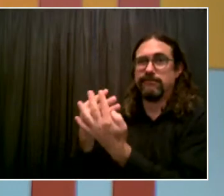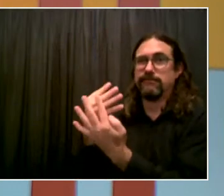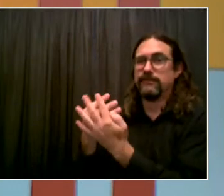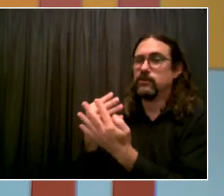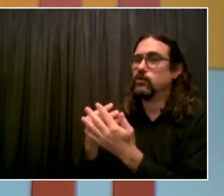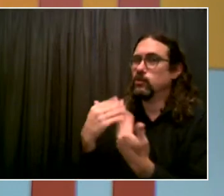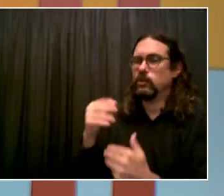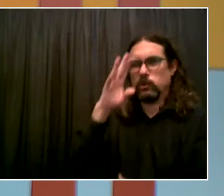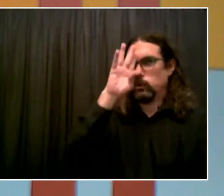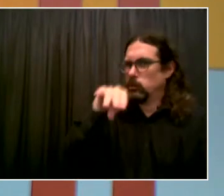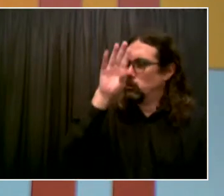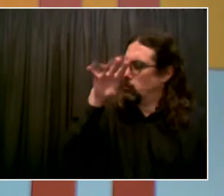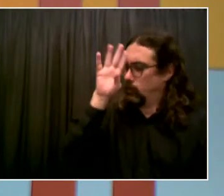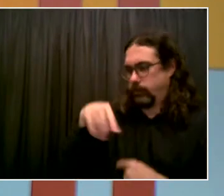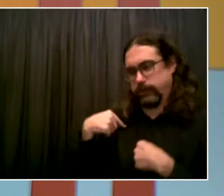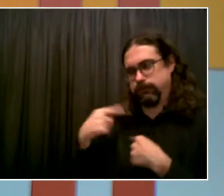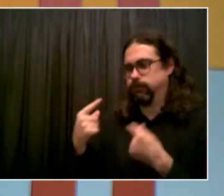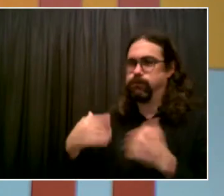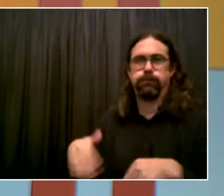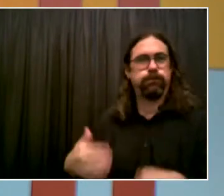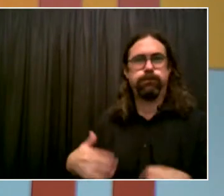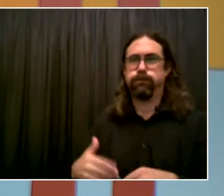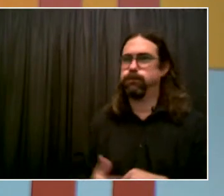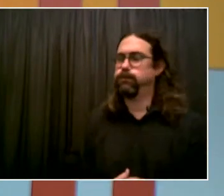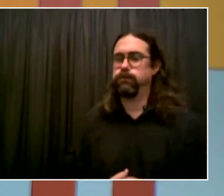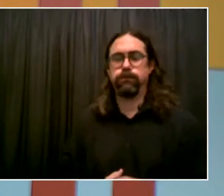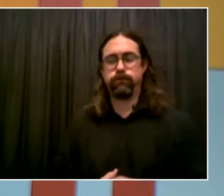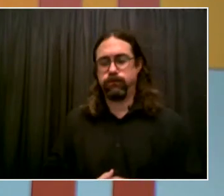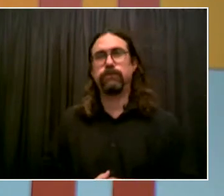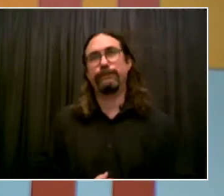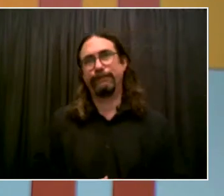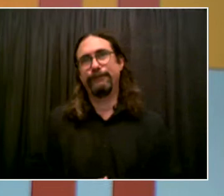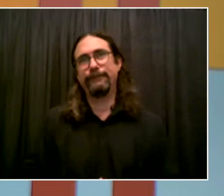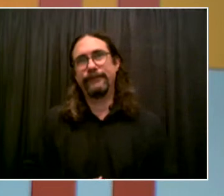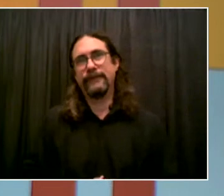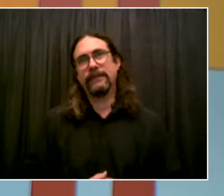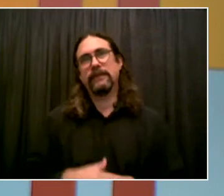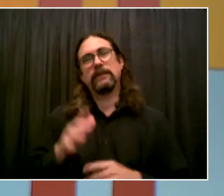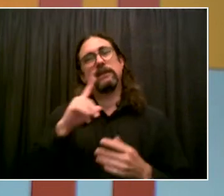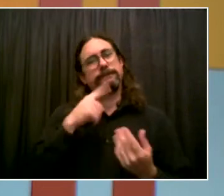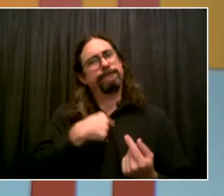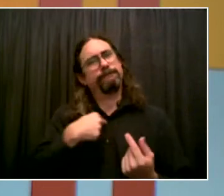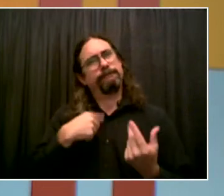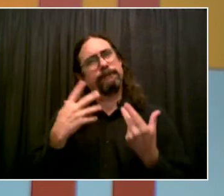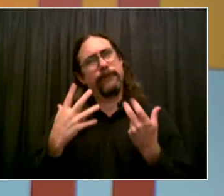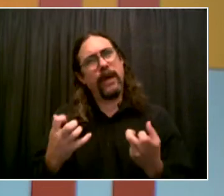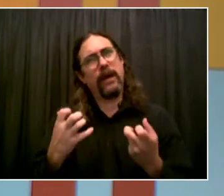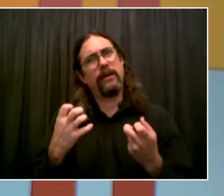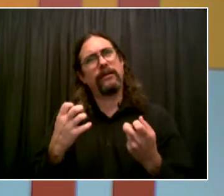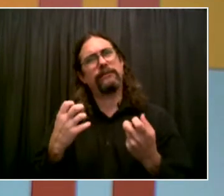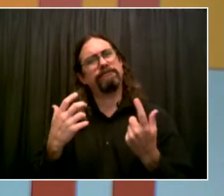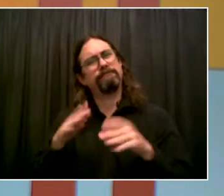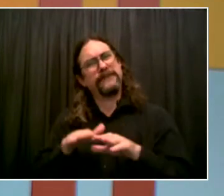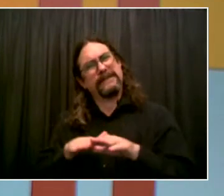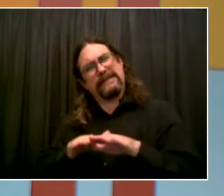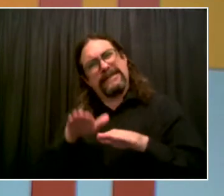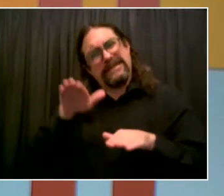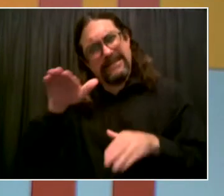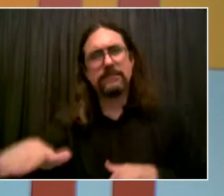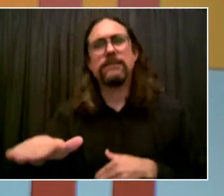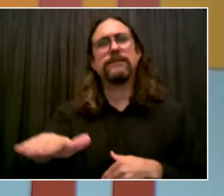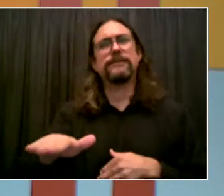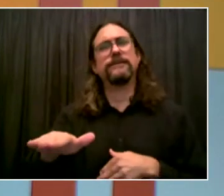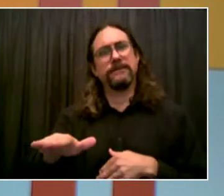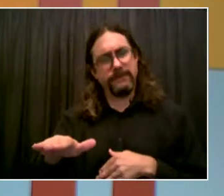forward, something that I've been calling on, and a lot of us have been calling on for the state of New York to do, the less is more legislation signed into law